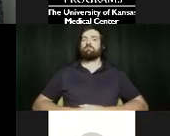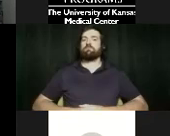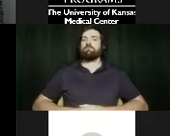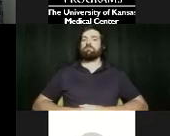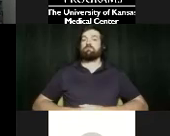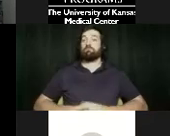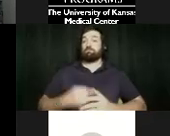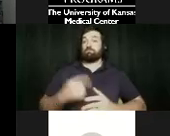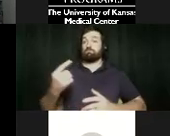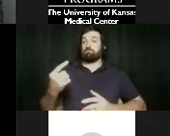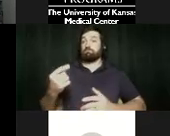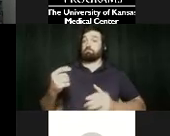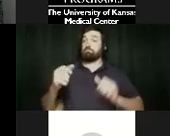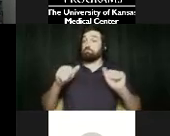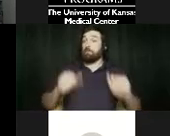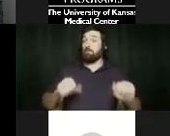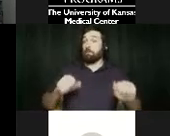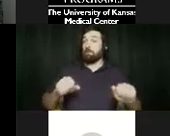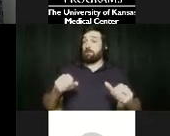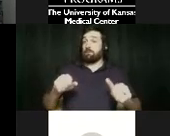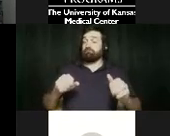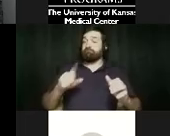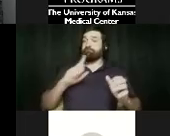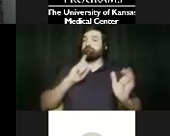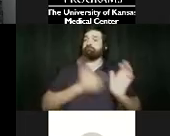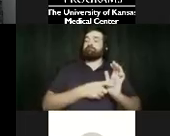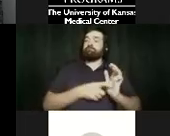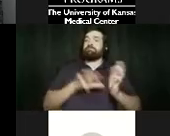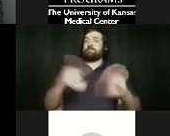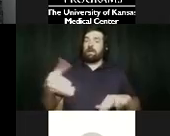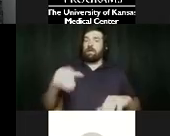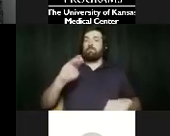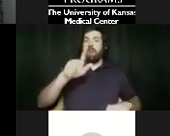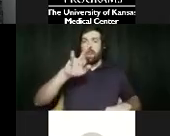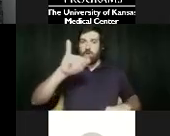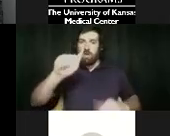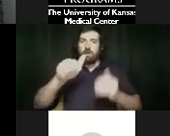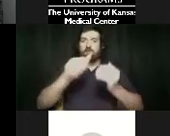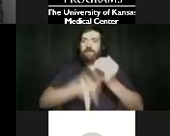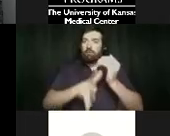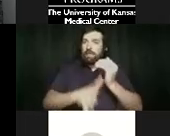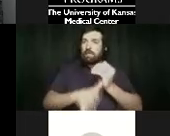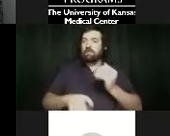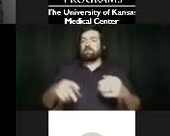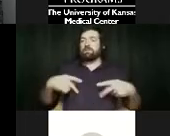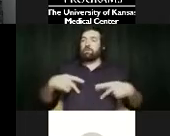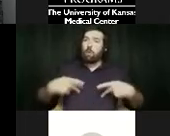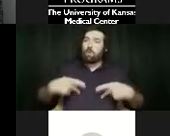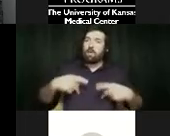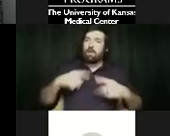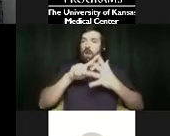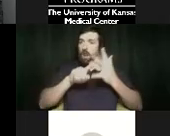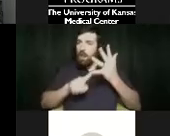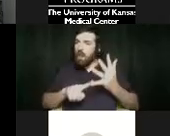Someone is more likely to develop or die from pneumonia, malaria, diarrhea, etc., if